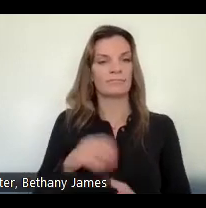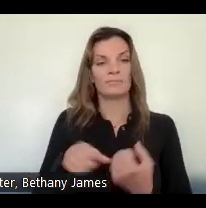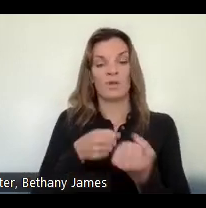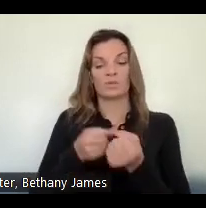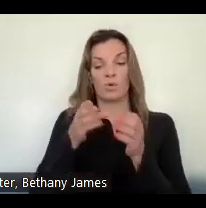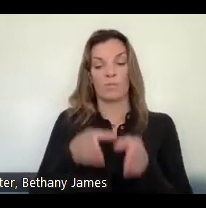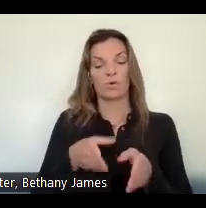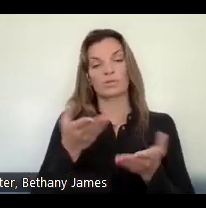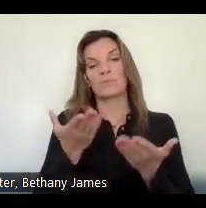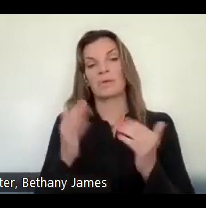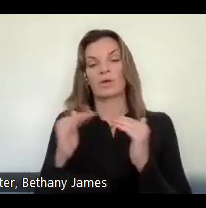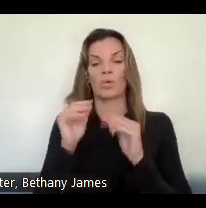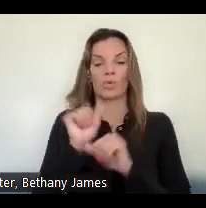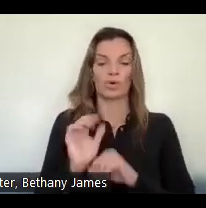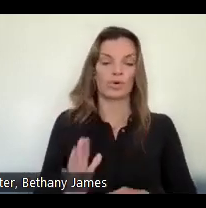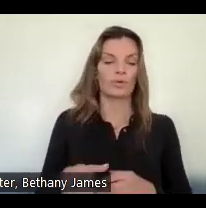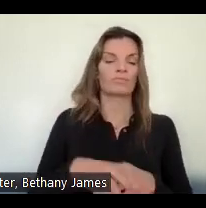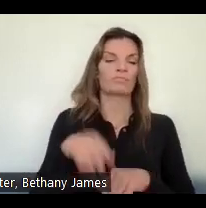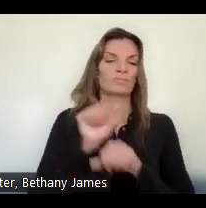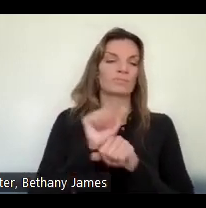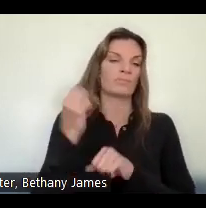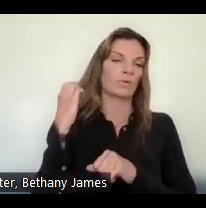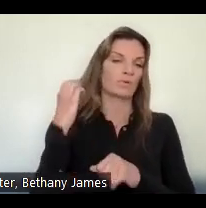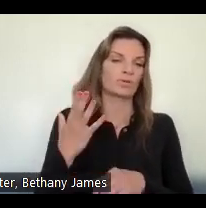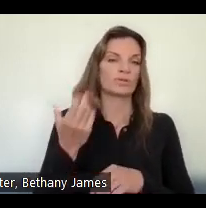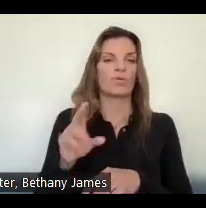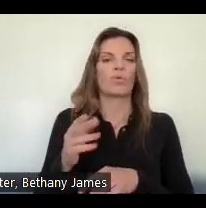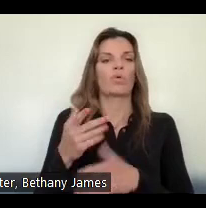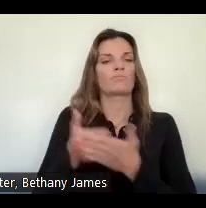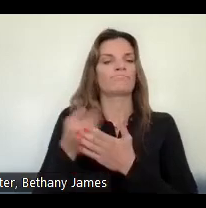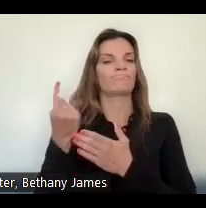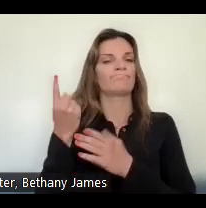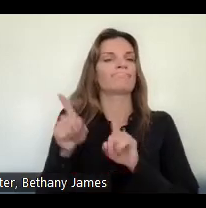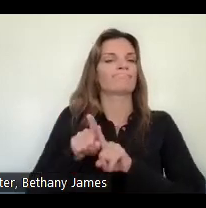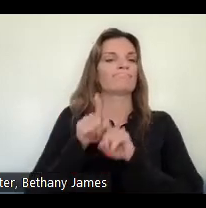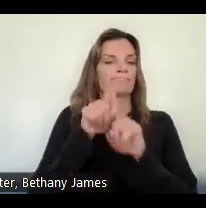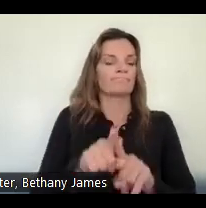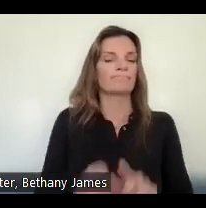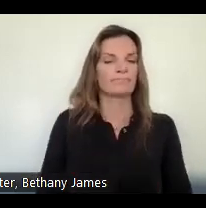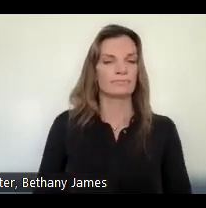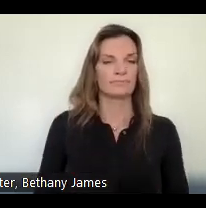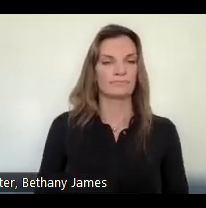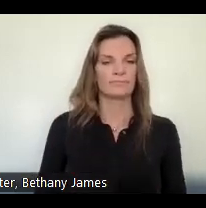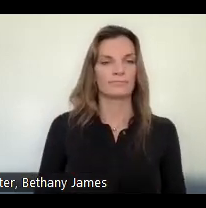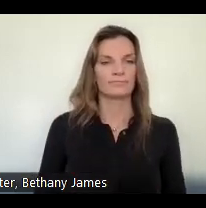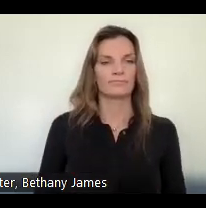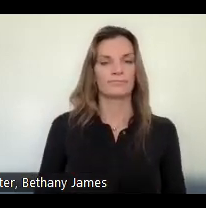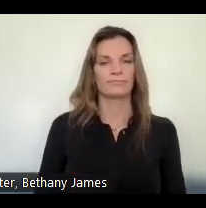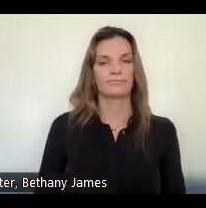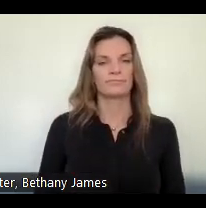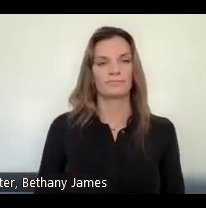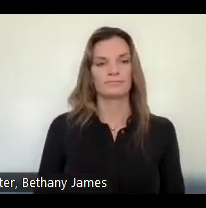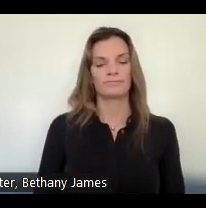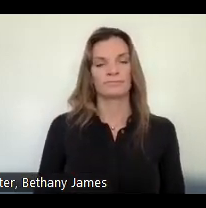be coworkers, job coaches, as mentioned, or even close contacts outside of the place of employment. And then I want to highlight too,